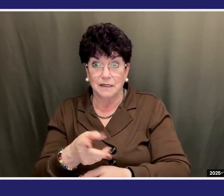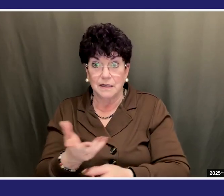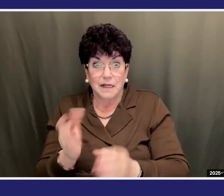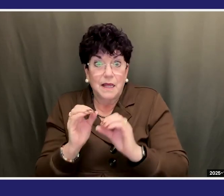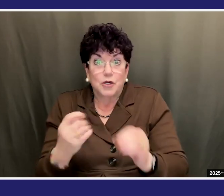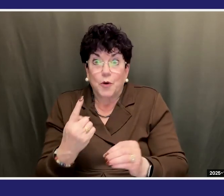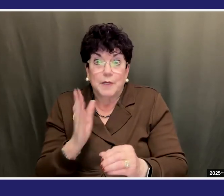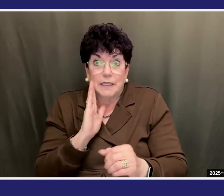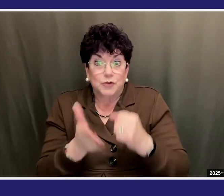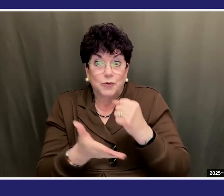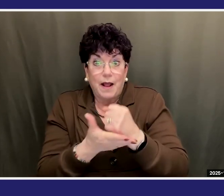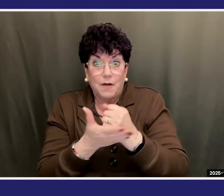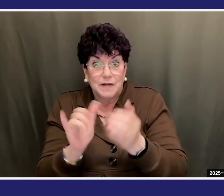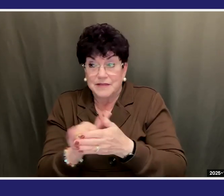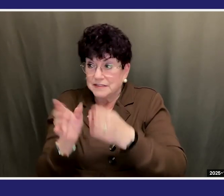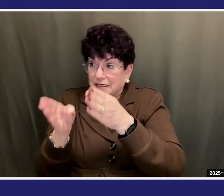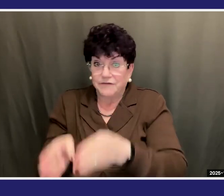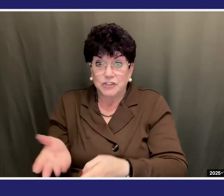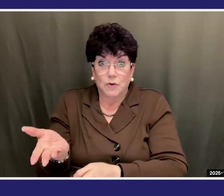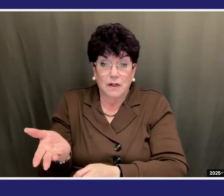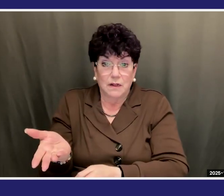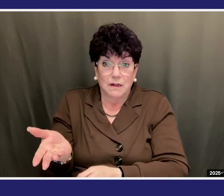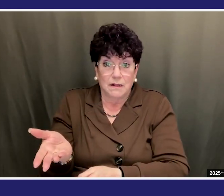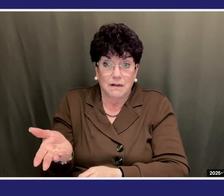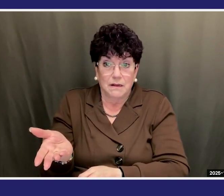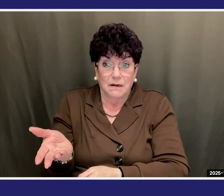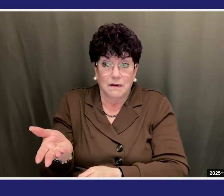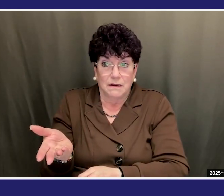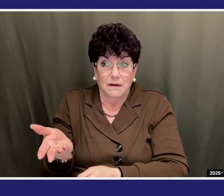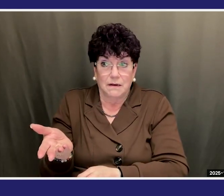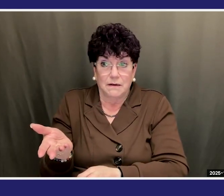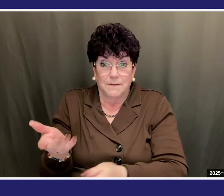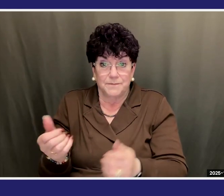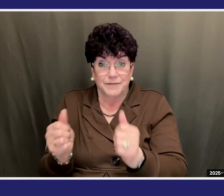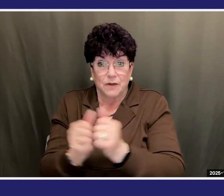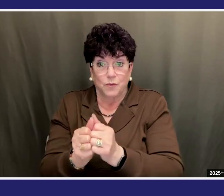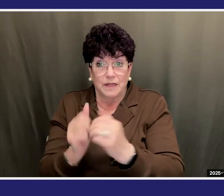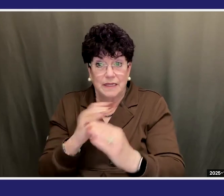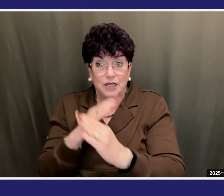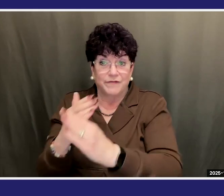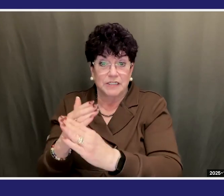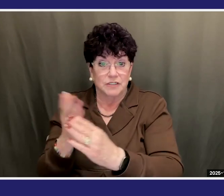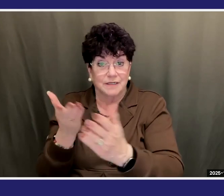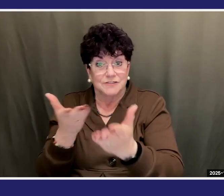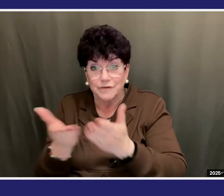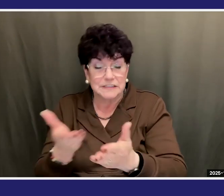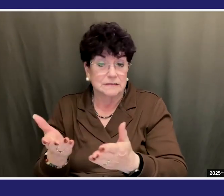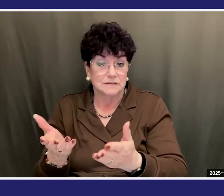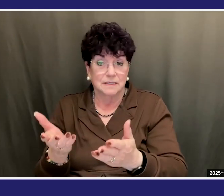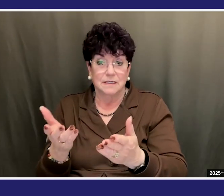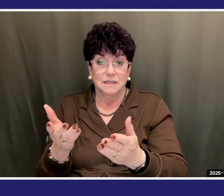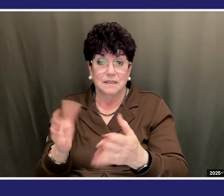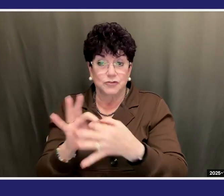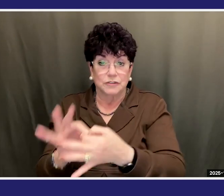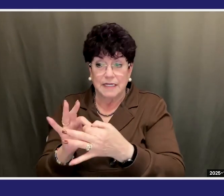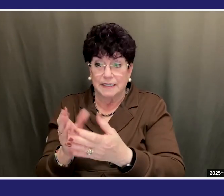nobody to help that individual with the interventions, the services, to